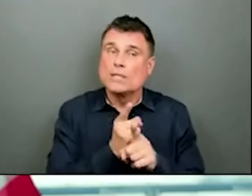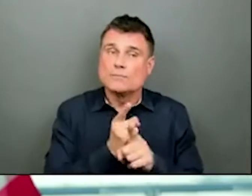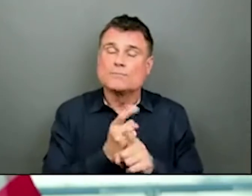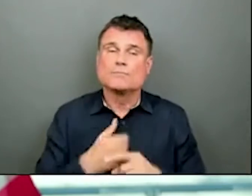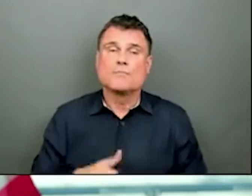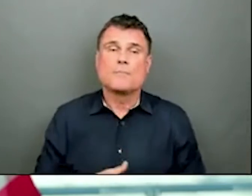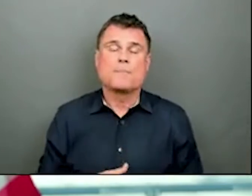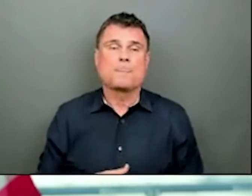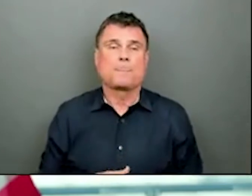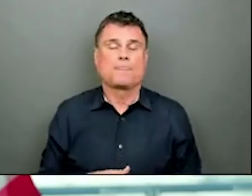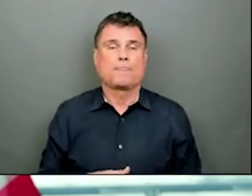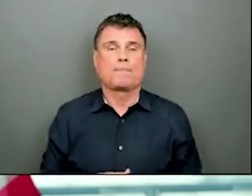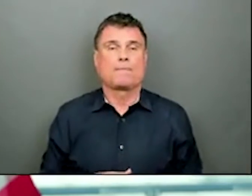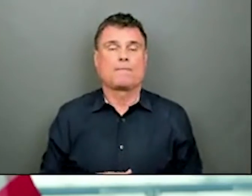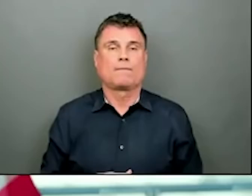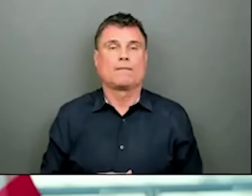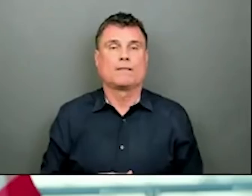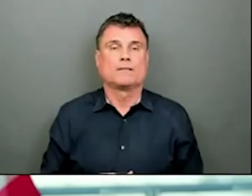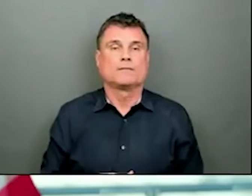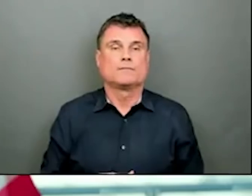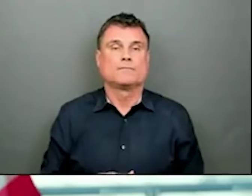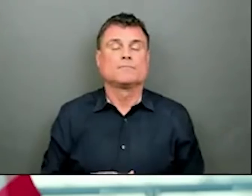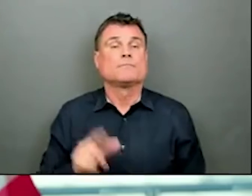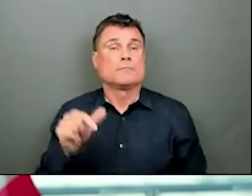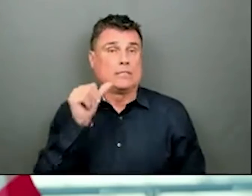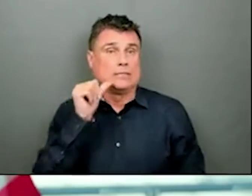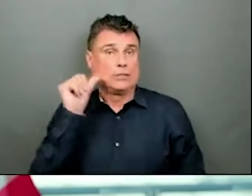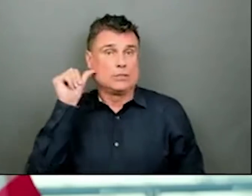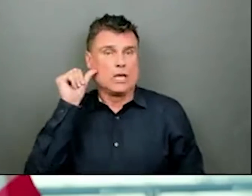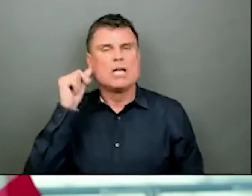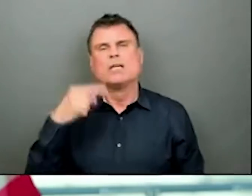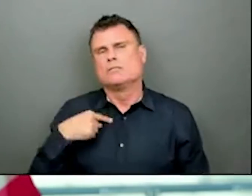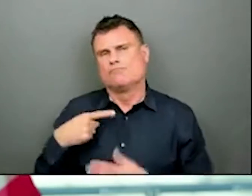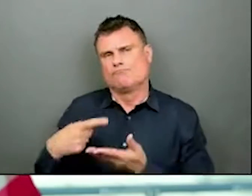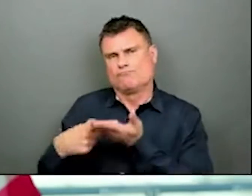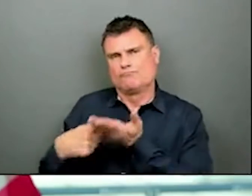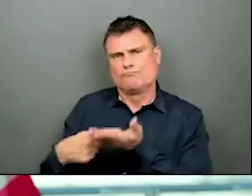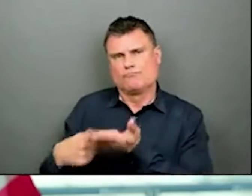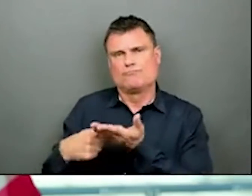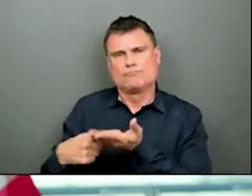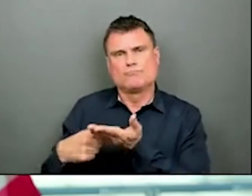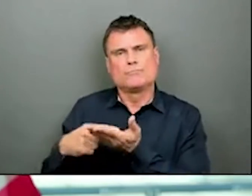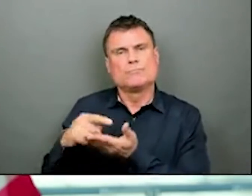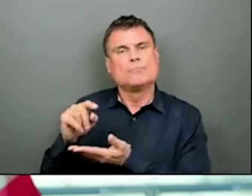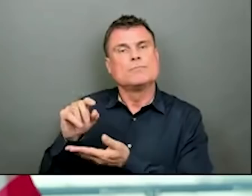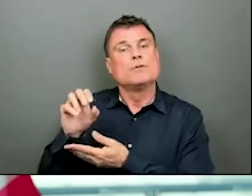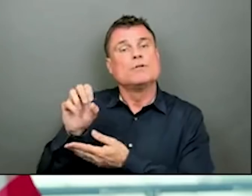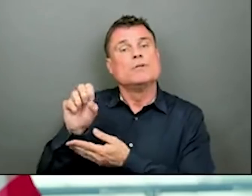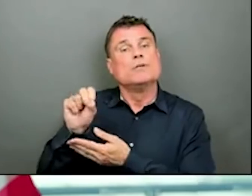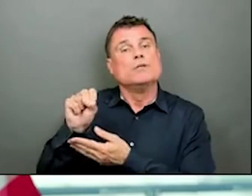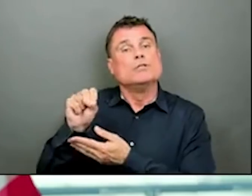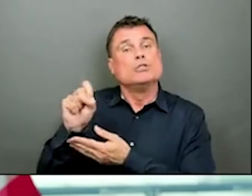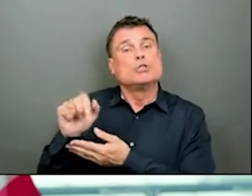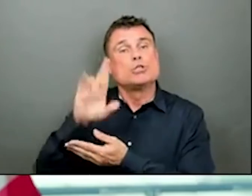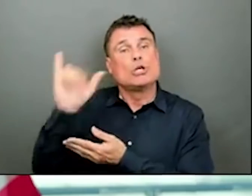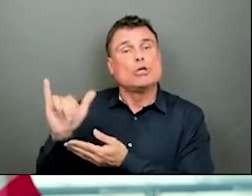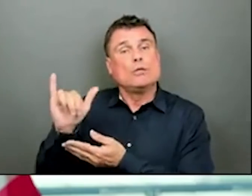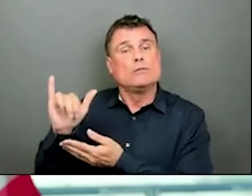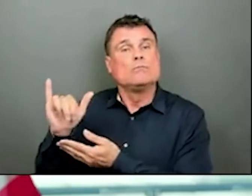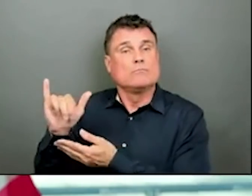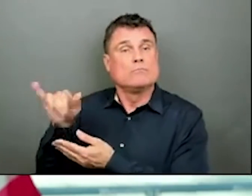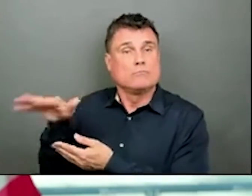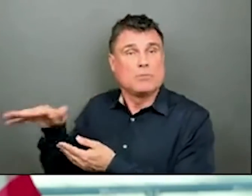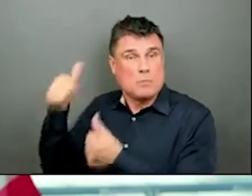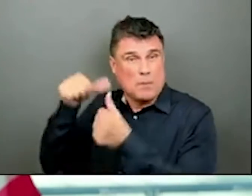Particularly, I had the privilege of talking to the teams at Surrey Memorial Hospital yesterday, where the bulk of